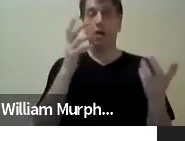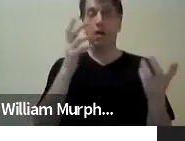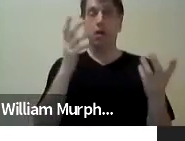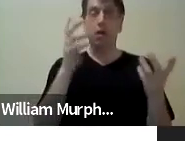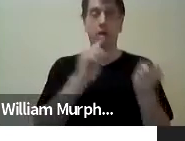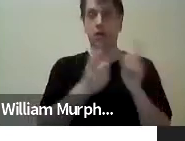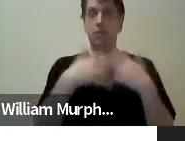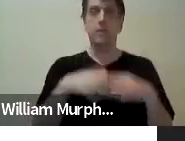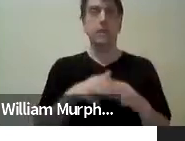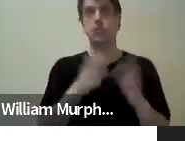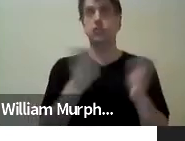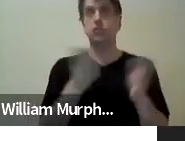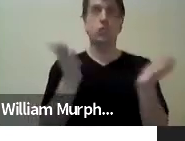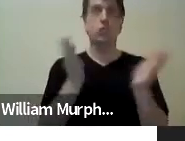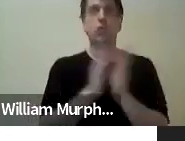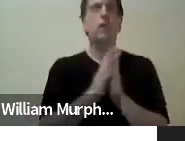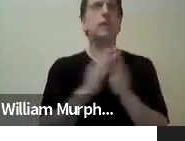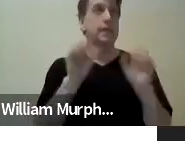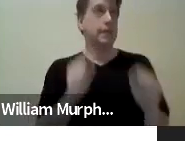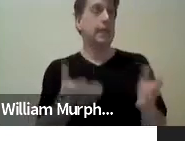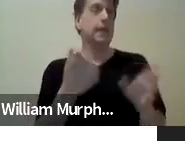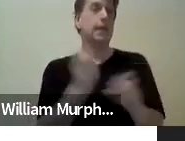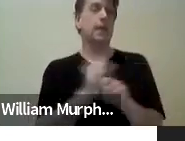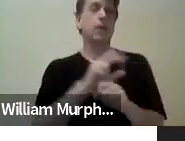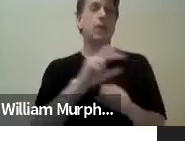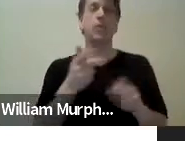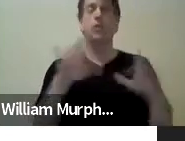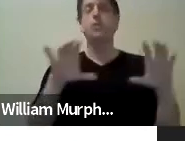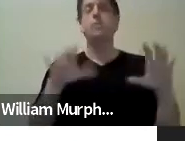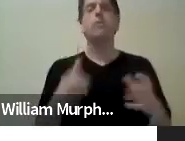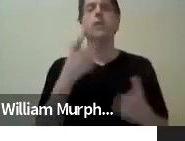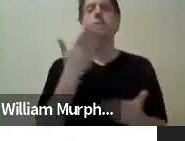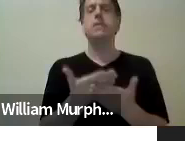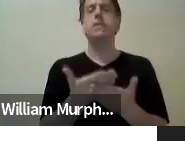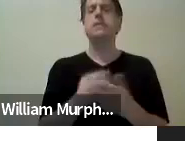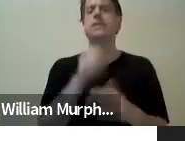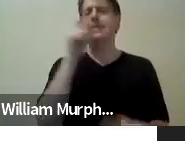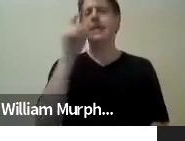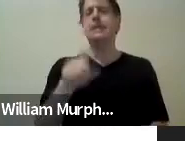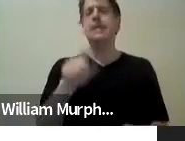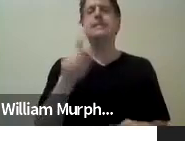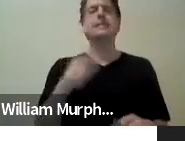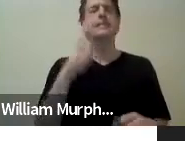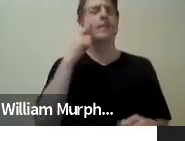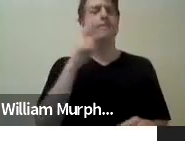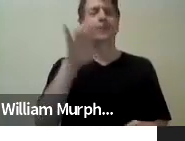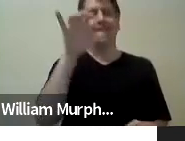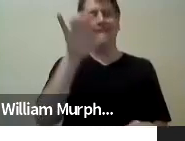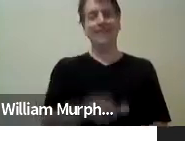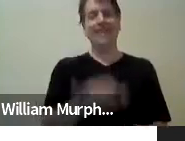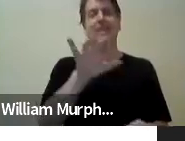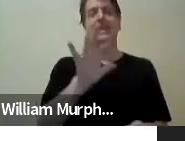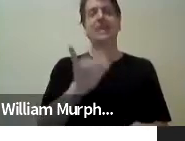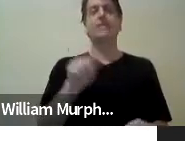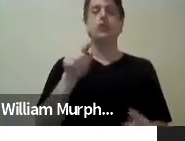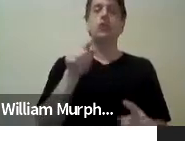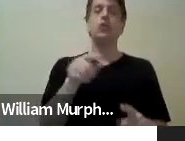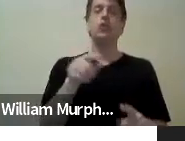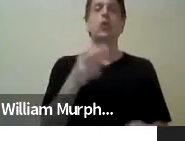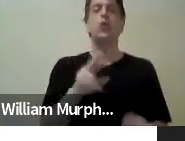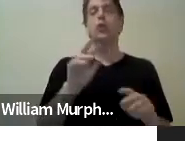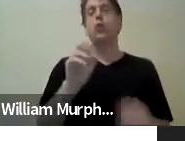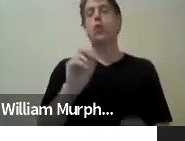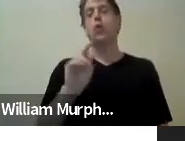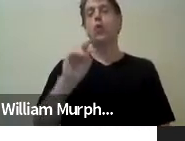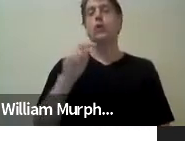I get a third-party verification? It's actually not necessary to get third-party verification if you or your organization